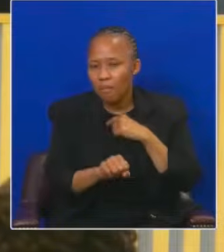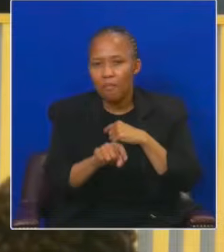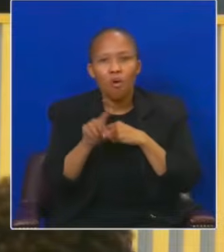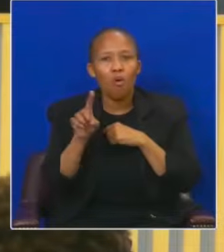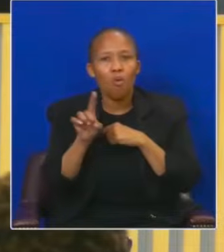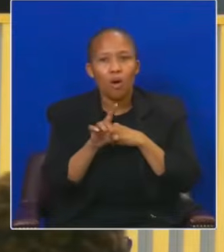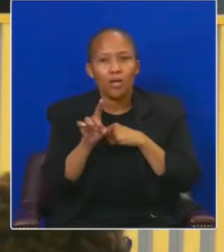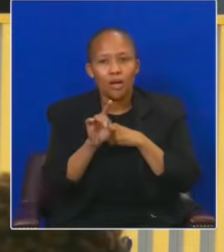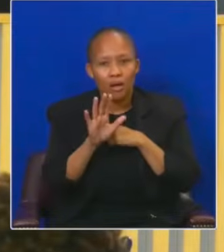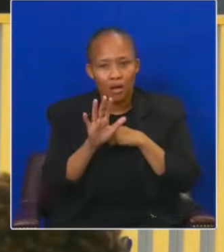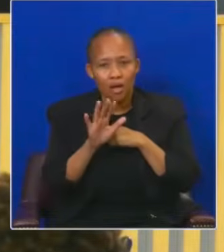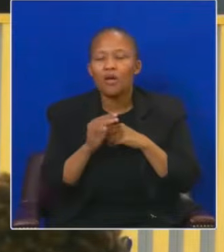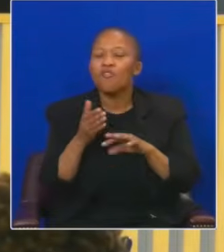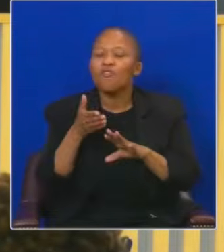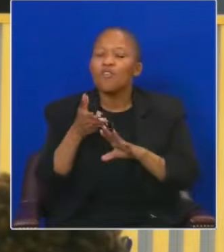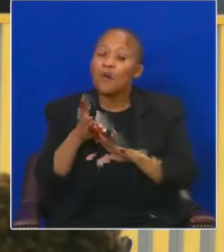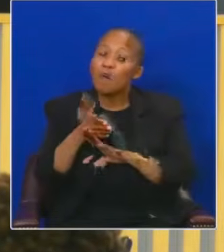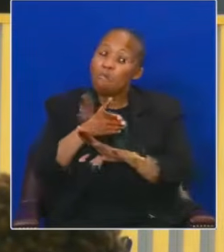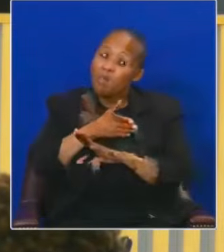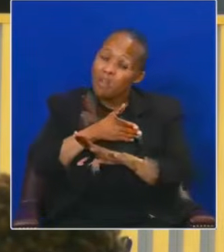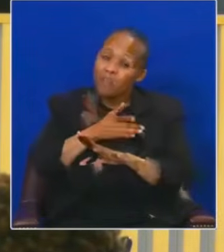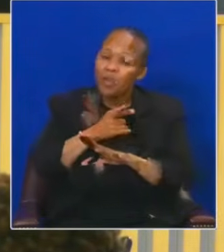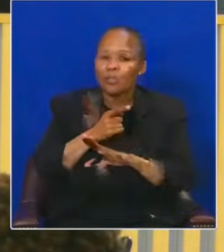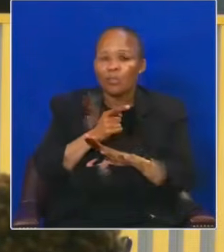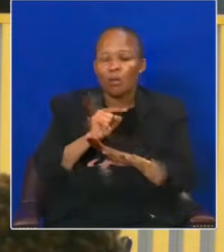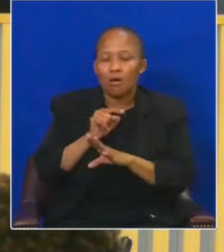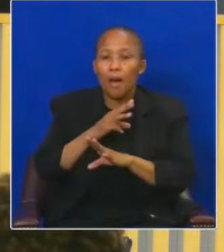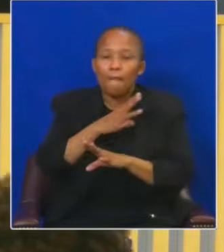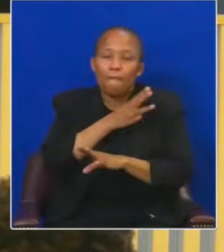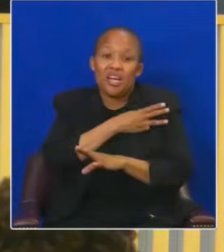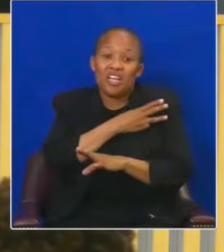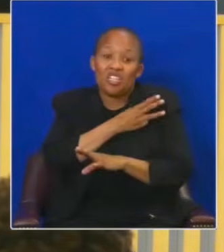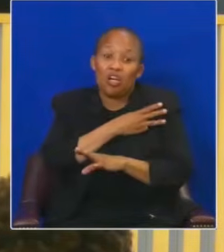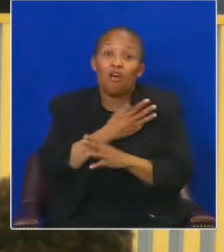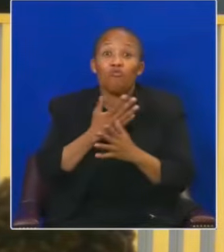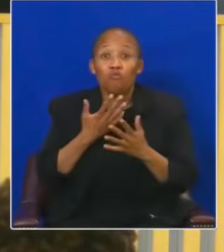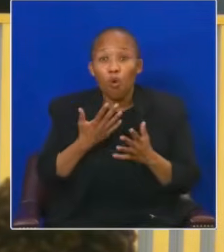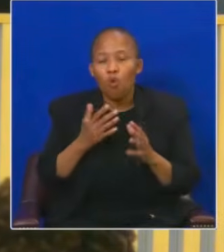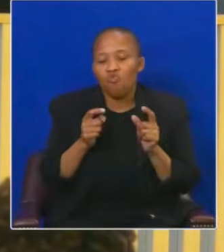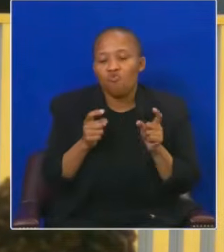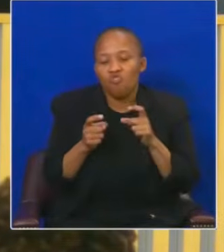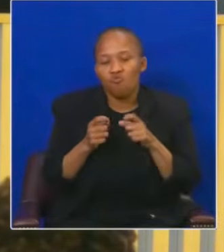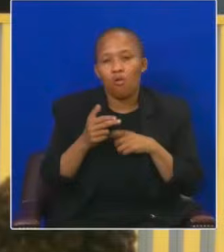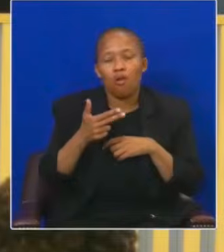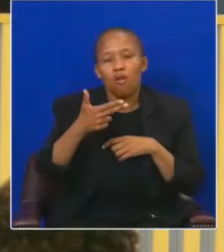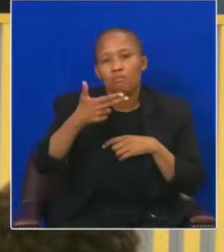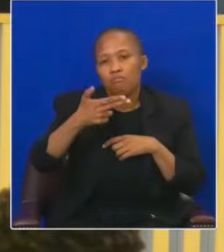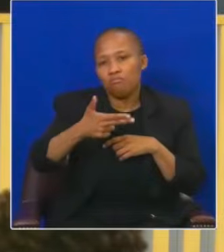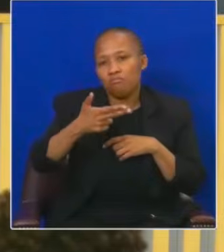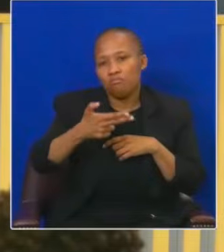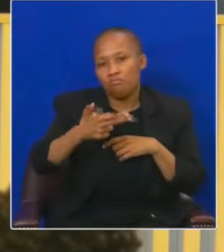firearms logistics manager, and now that signature